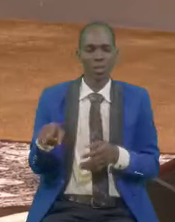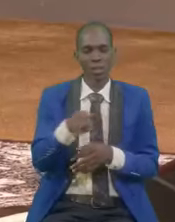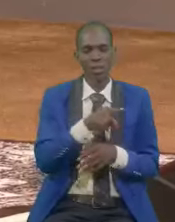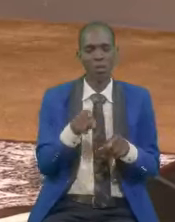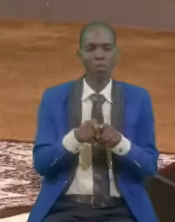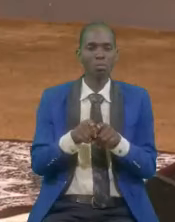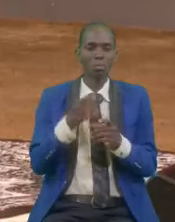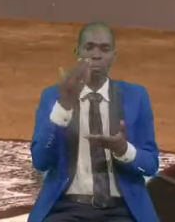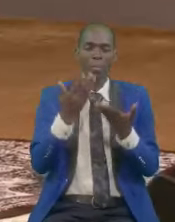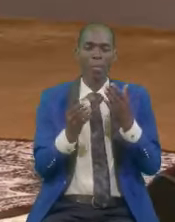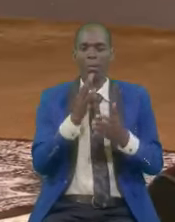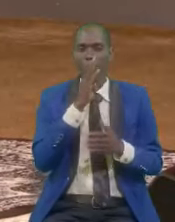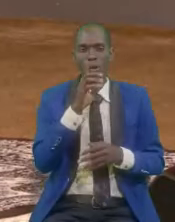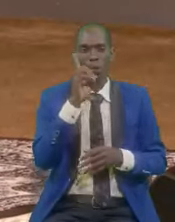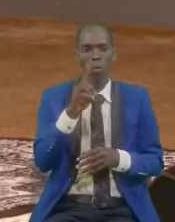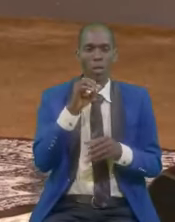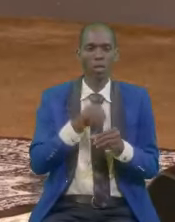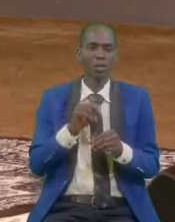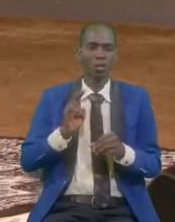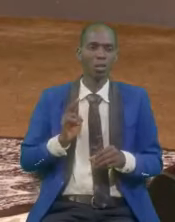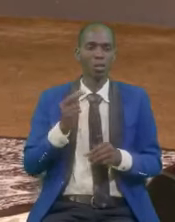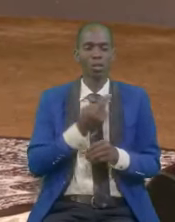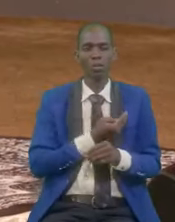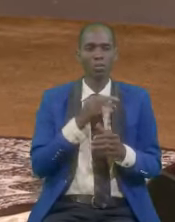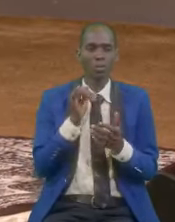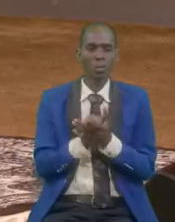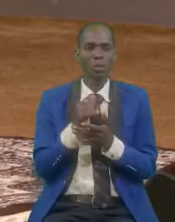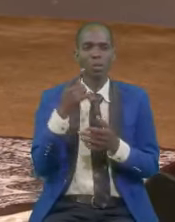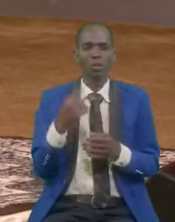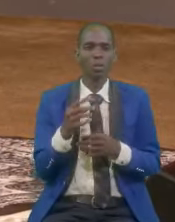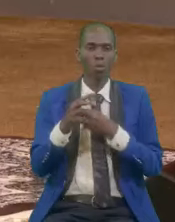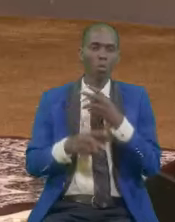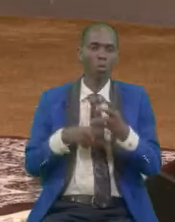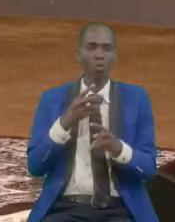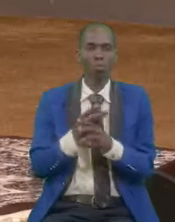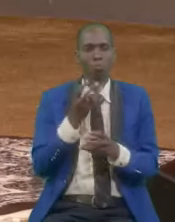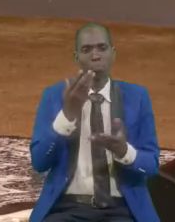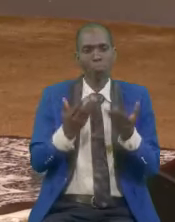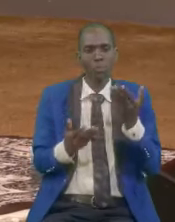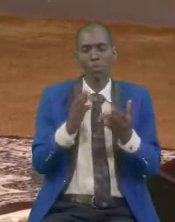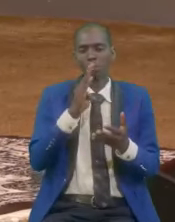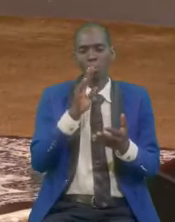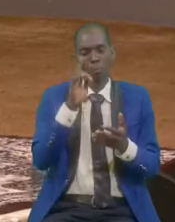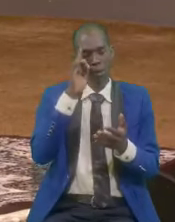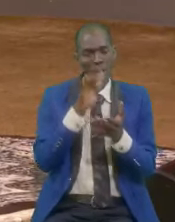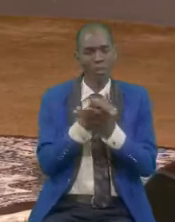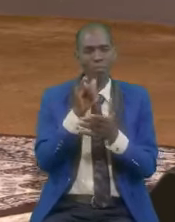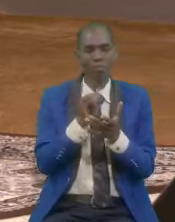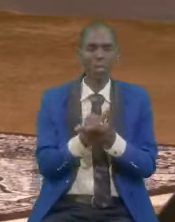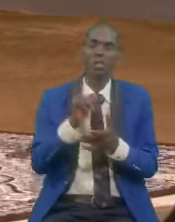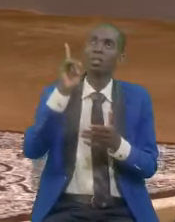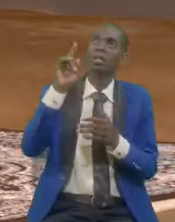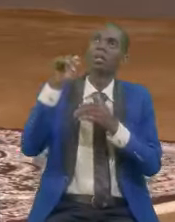be one in us, that the world may believe that thou